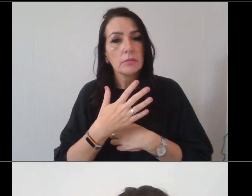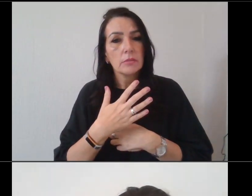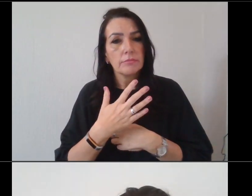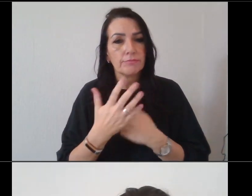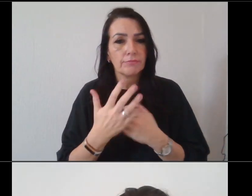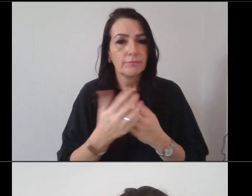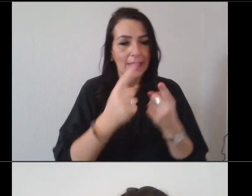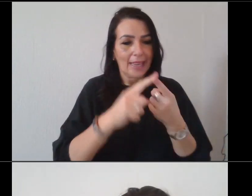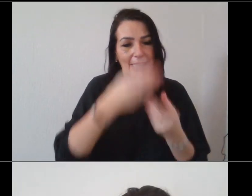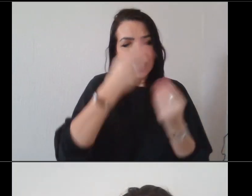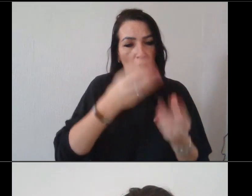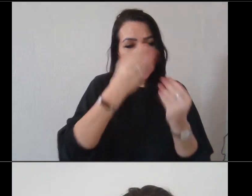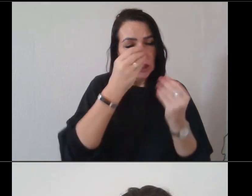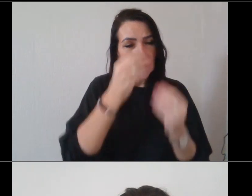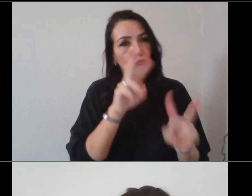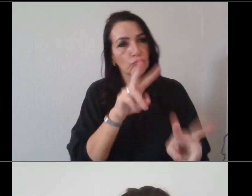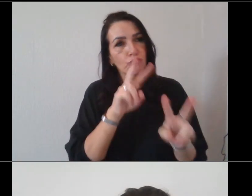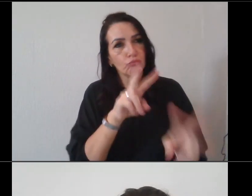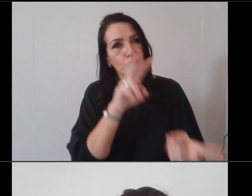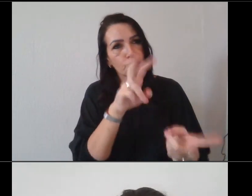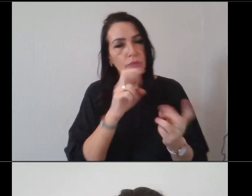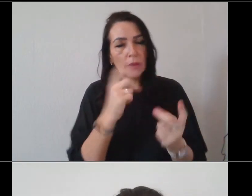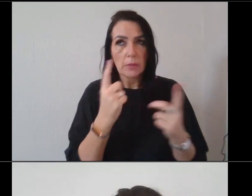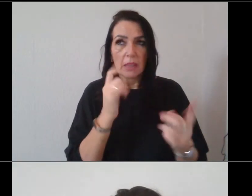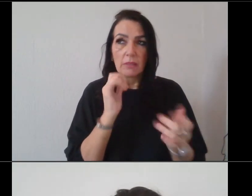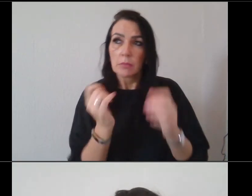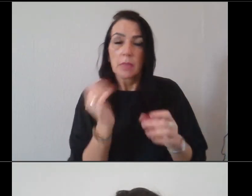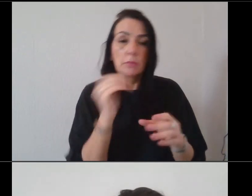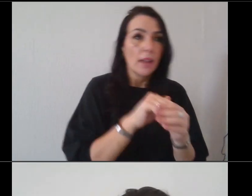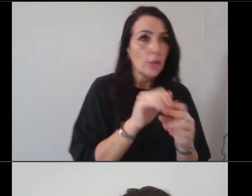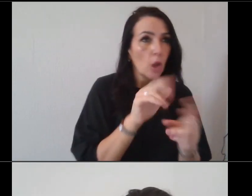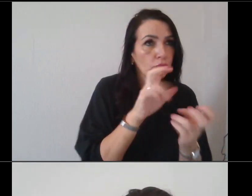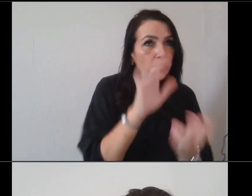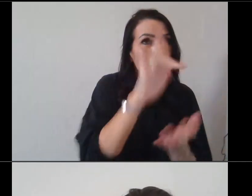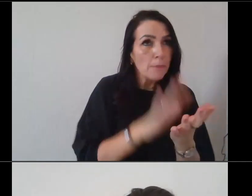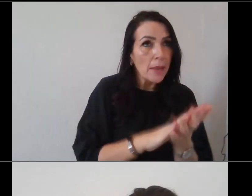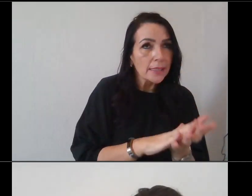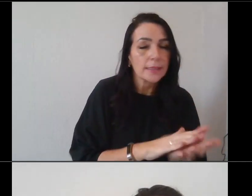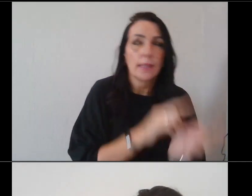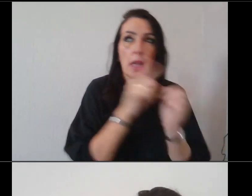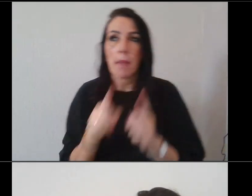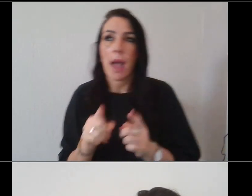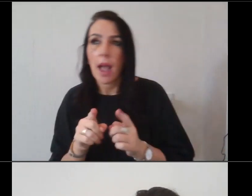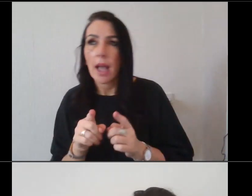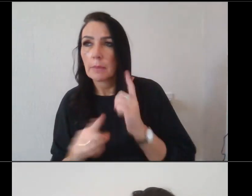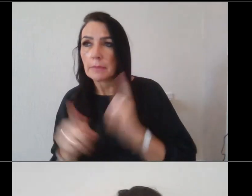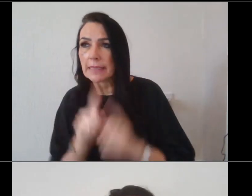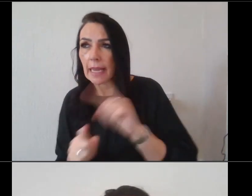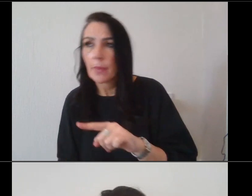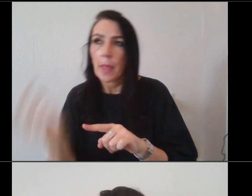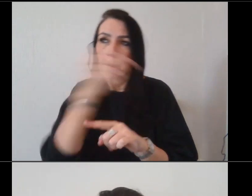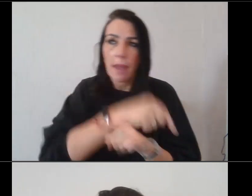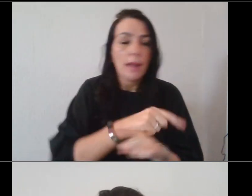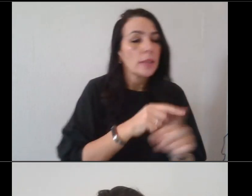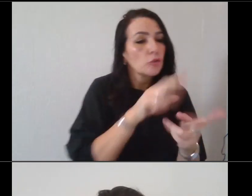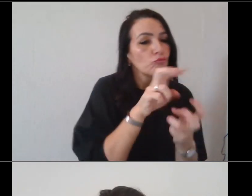online e-learning platform that they can dip in and out of, do a quick 10 minutes here between meetings, go back to a